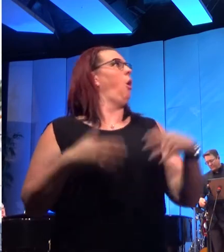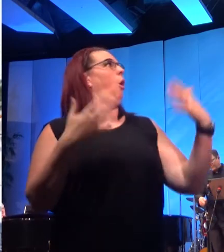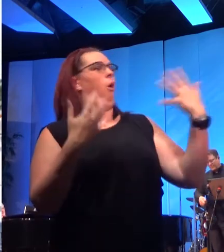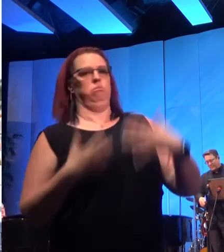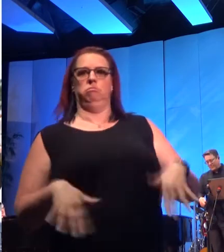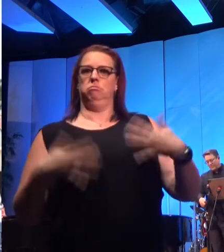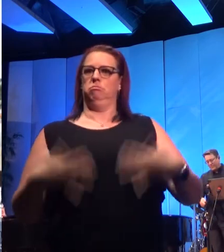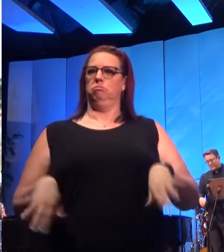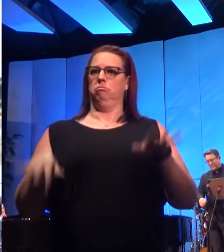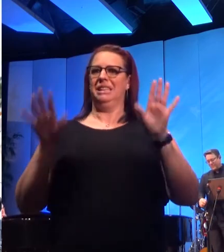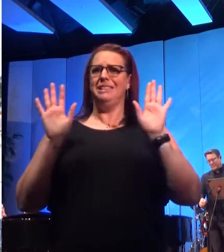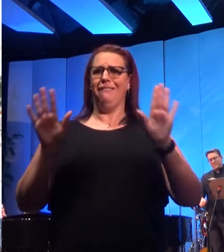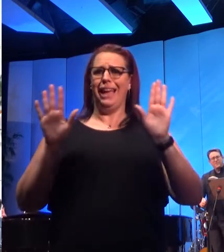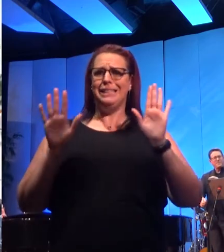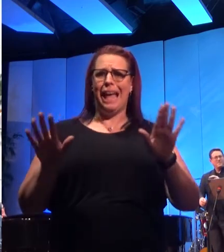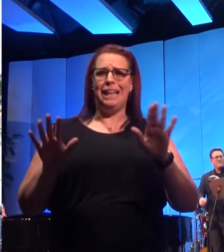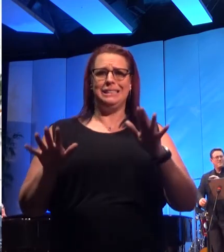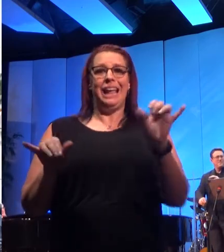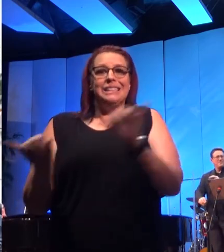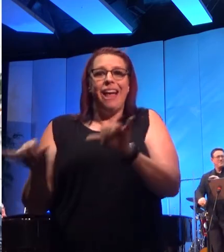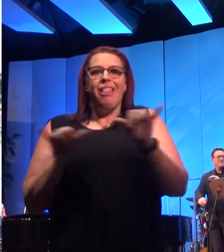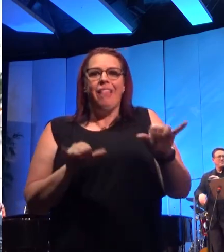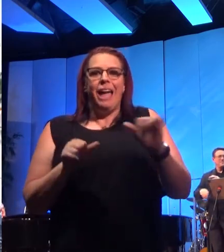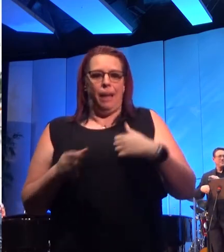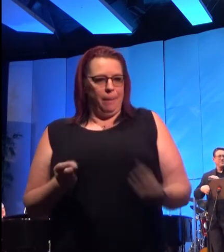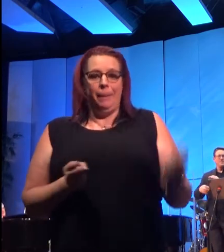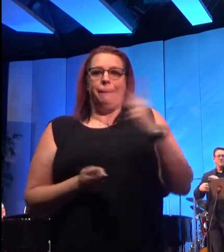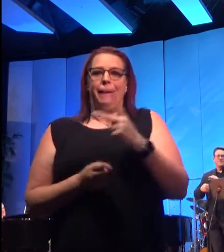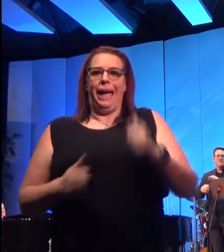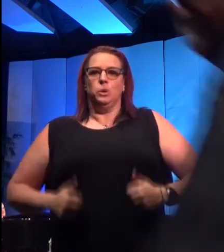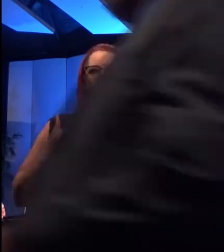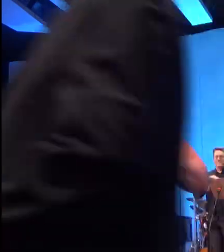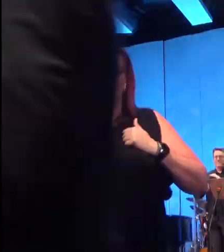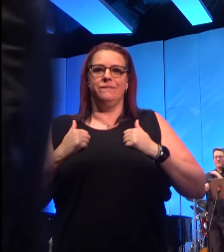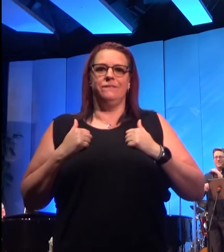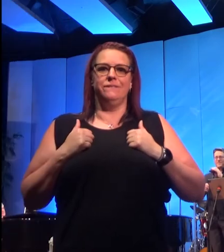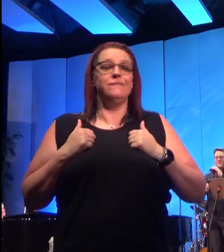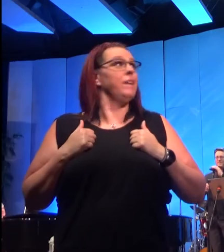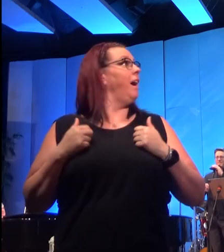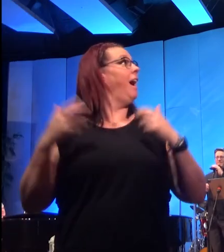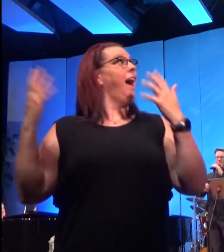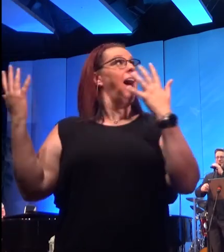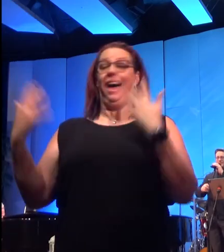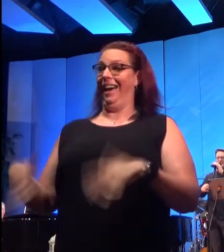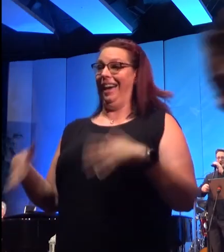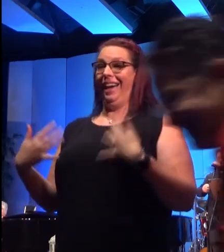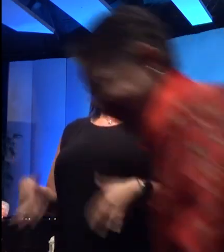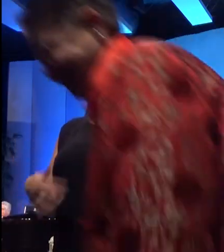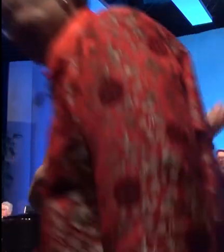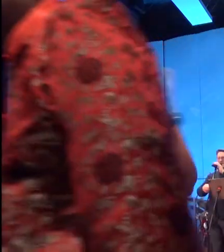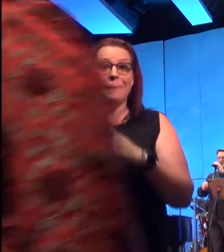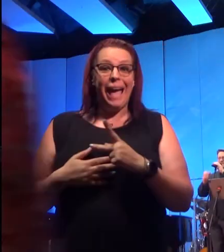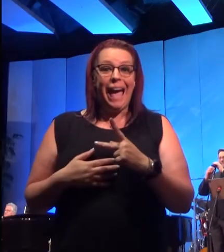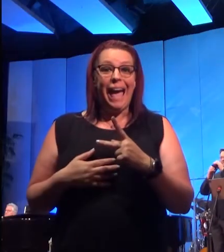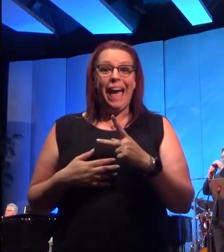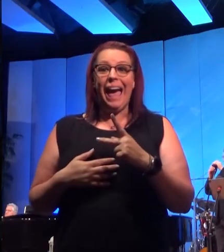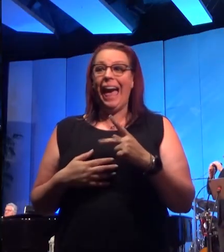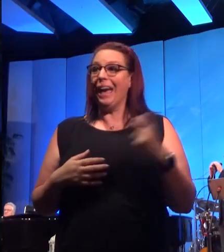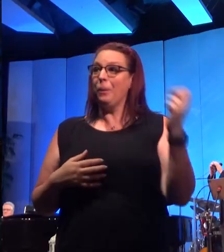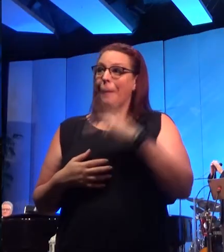fantastic. It's like coming back to life. I love it here. They're back. Oh, isn't it Isn't it great to be back?